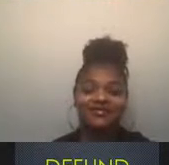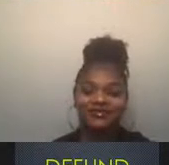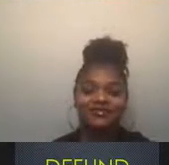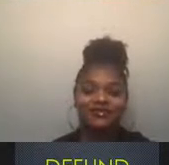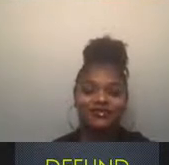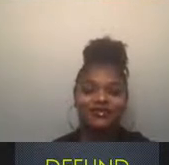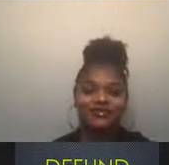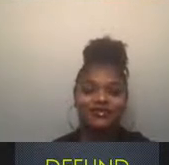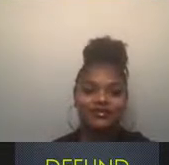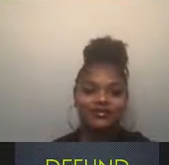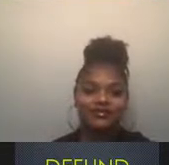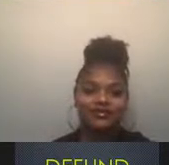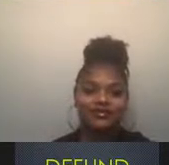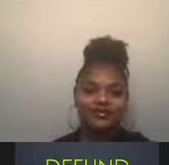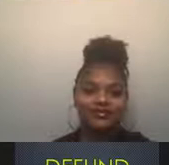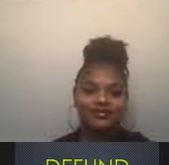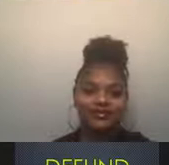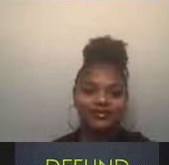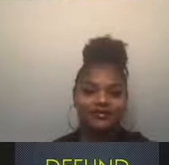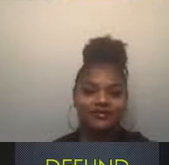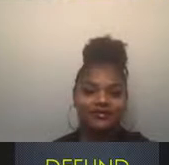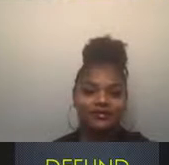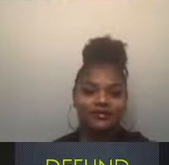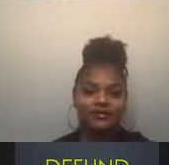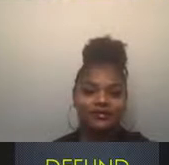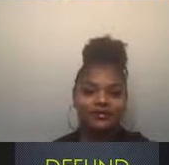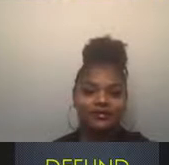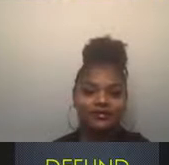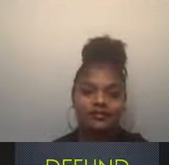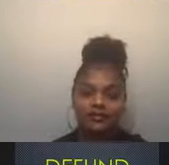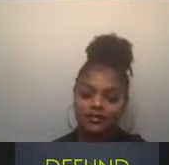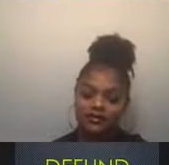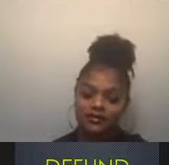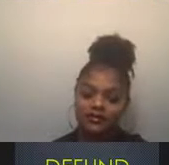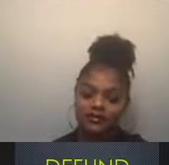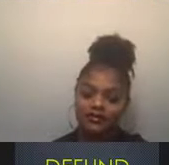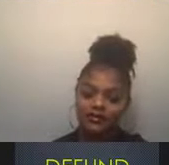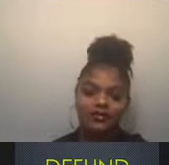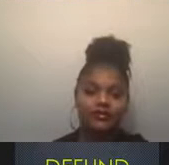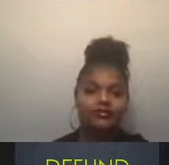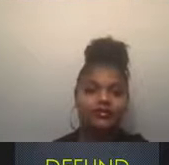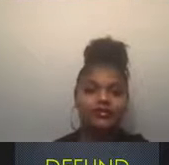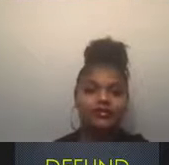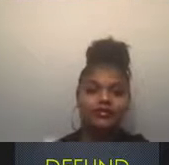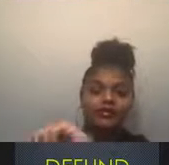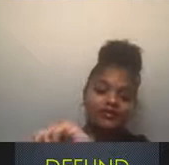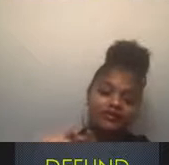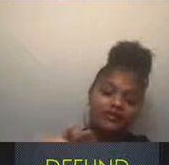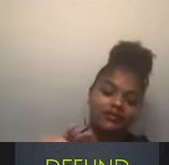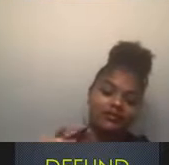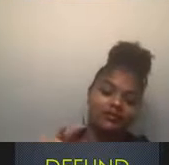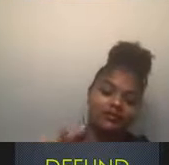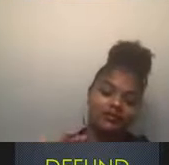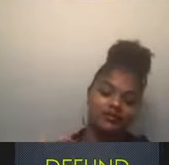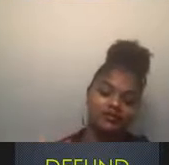it. Awesome. My next question is directed towards Shaki and Sierra. So talking